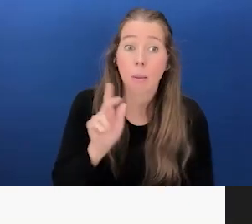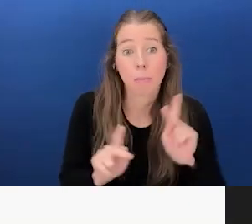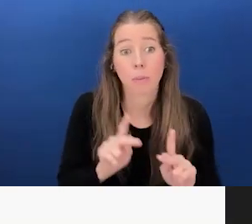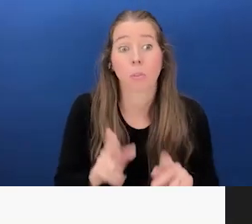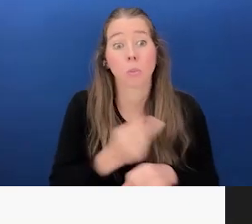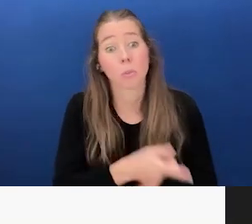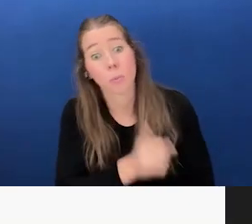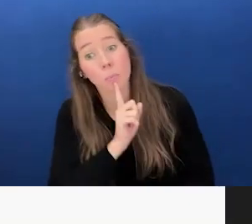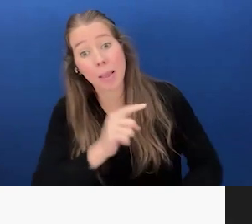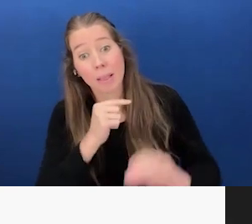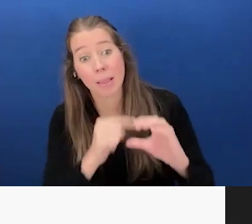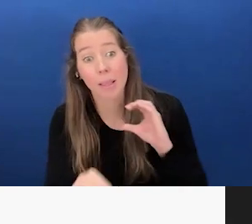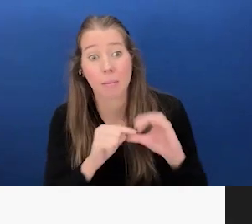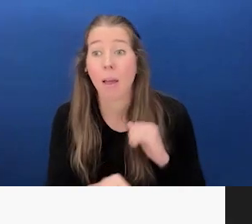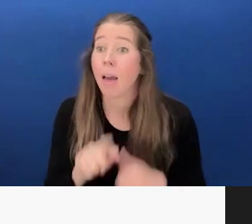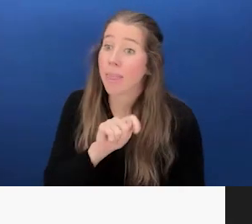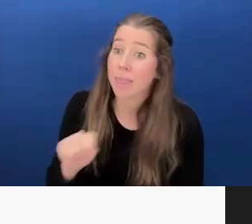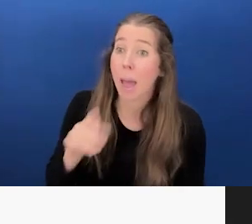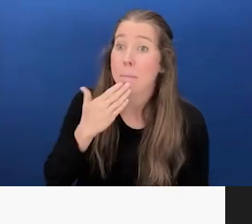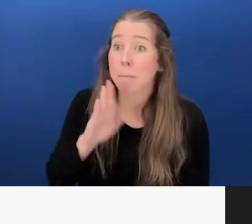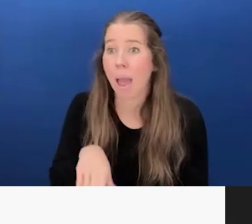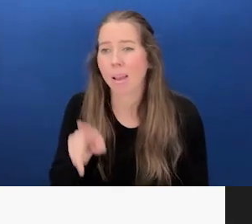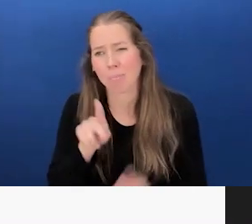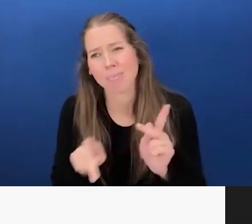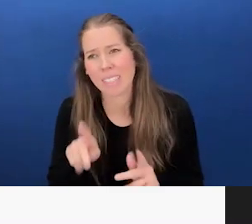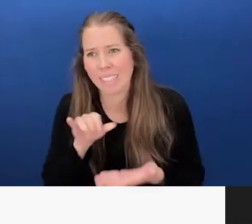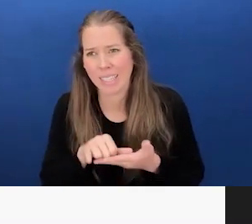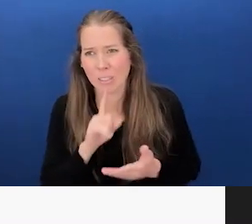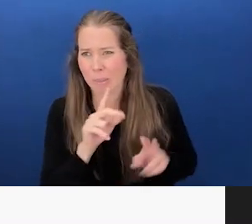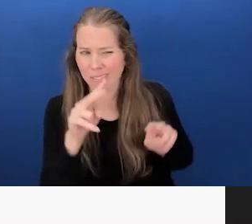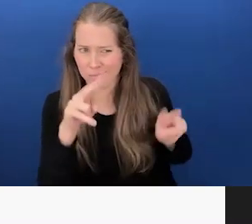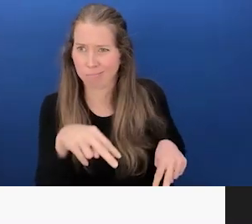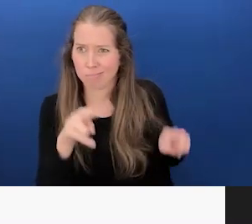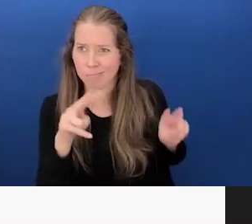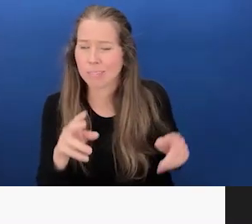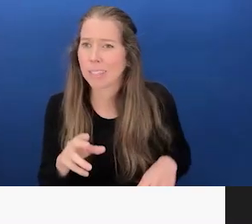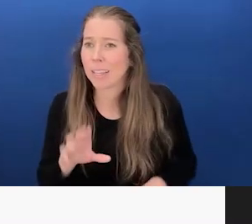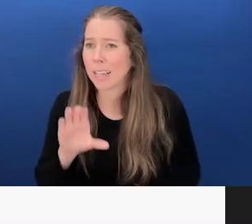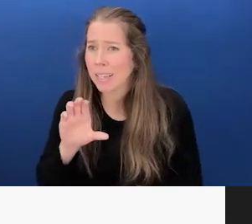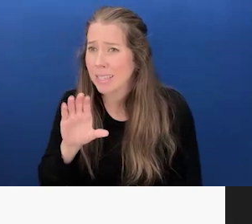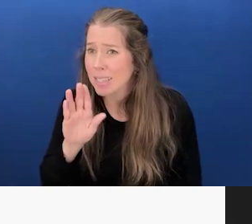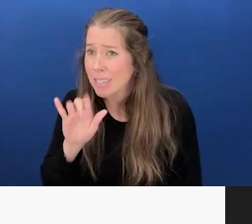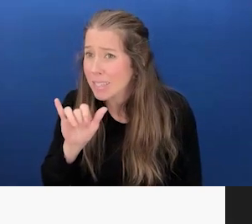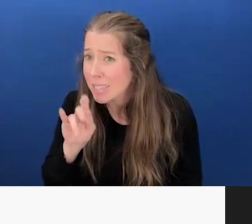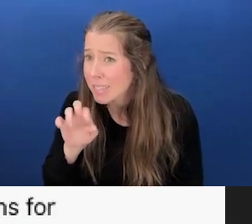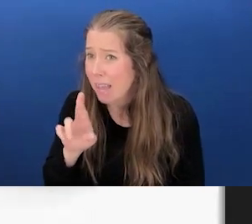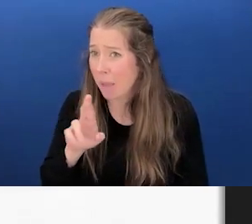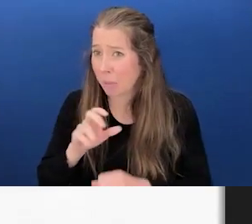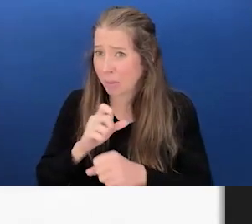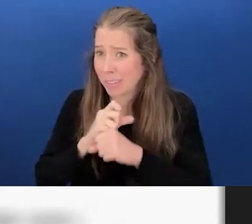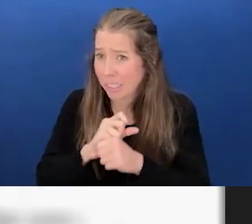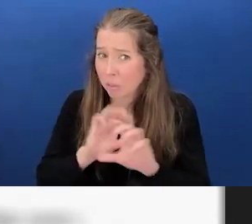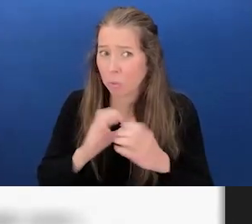email addresses. The bad people. Well, now that's condescending. It's a cybersecurity course, right? So then I move